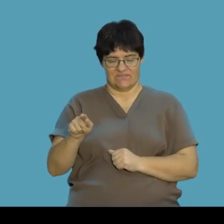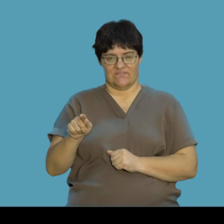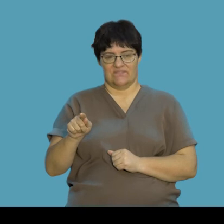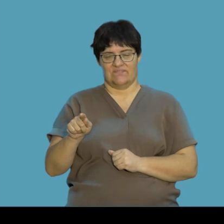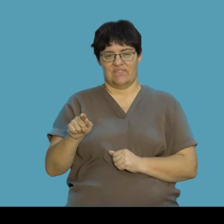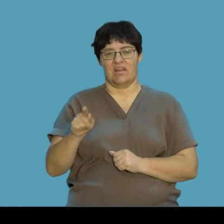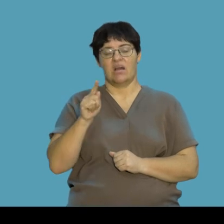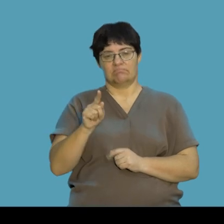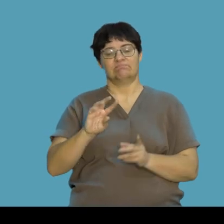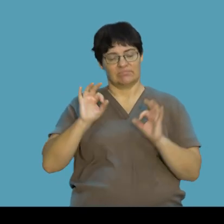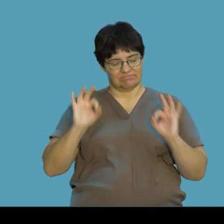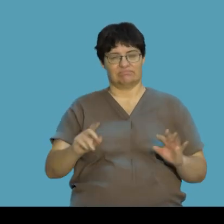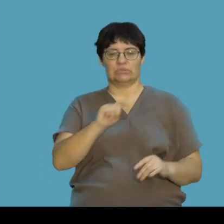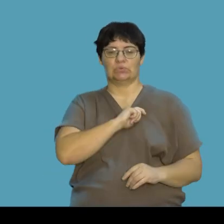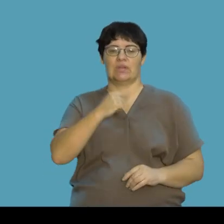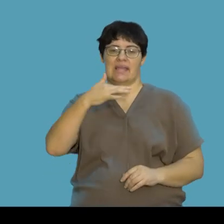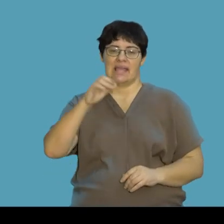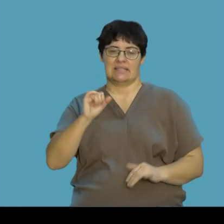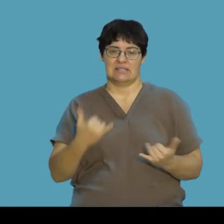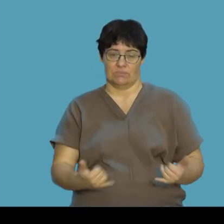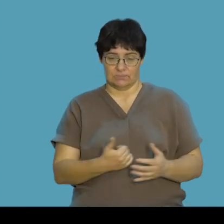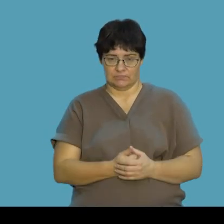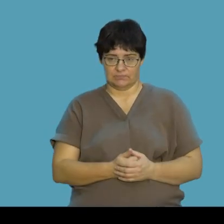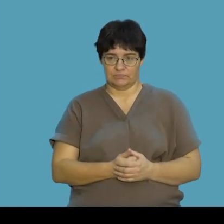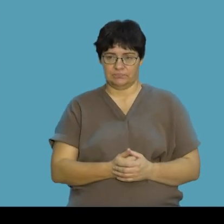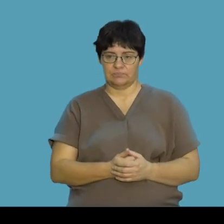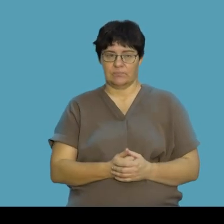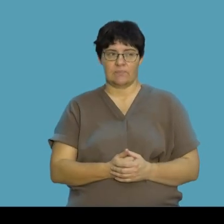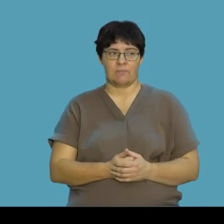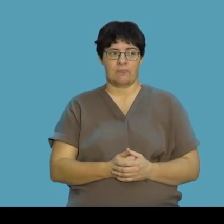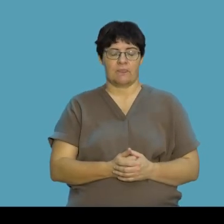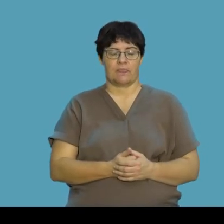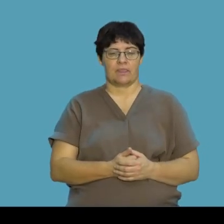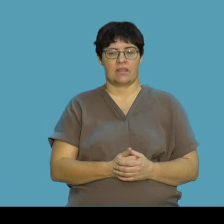was actually a gas. Okay? So D,